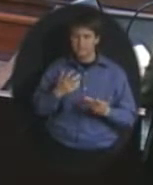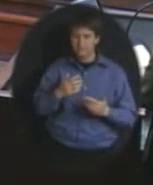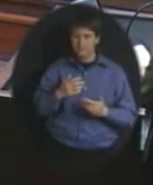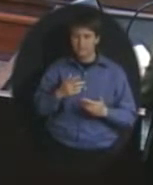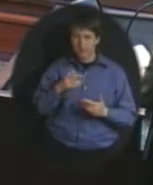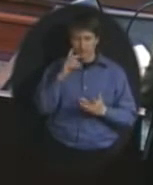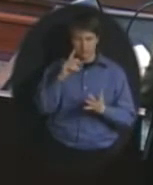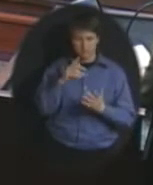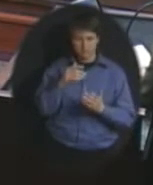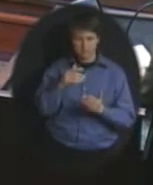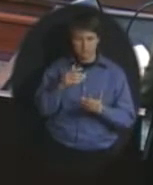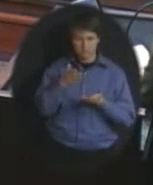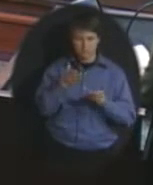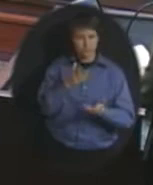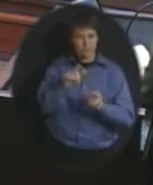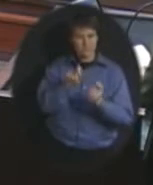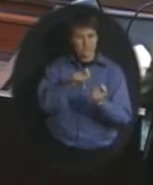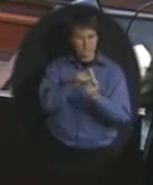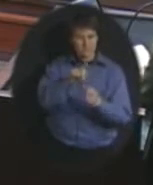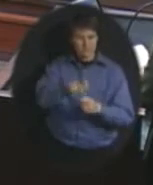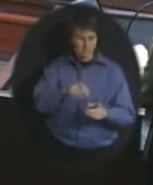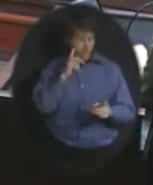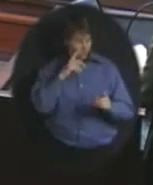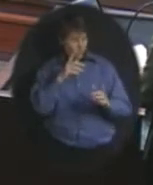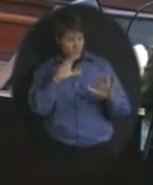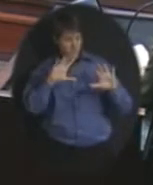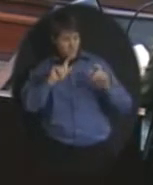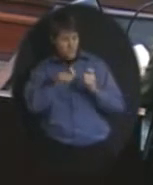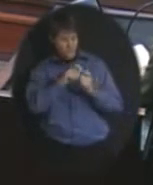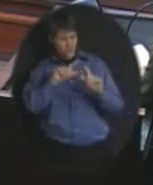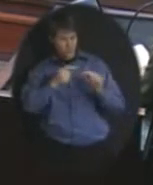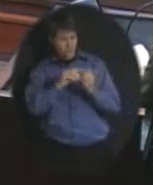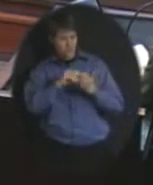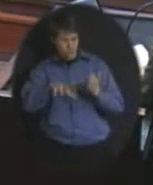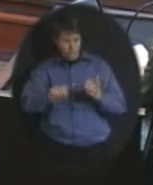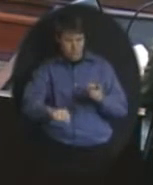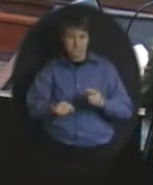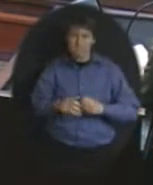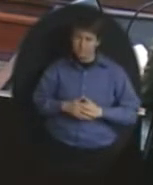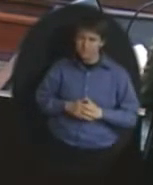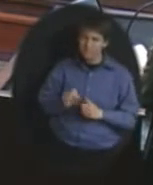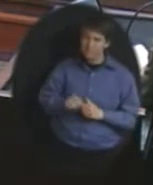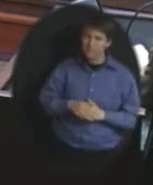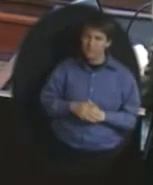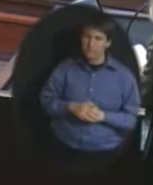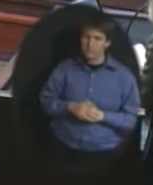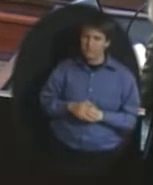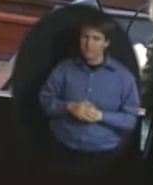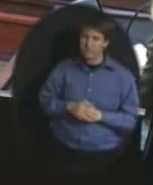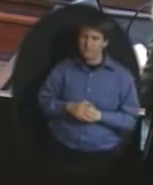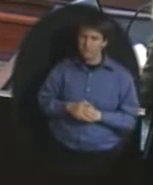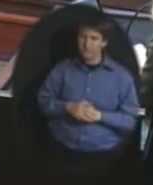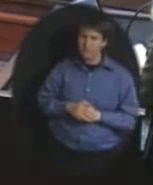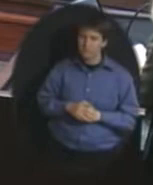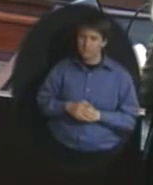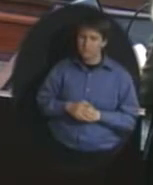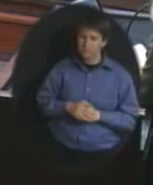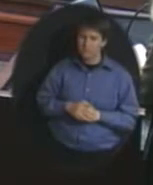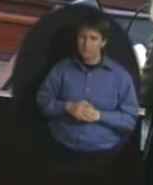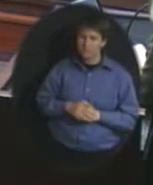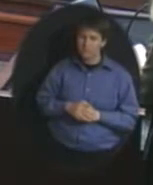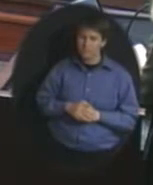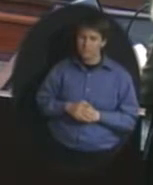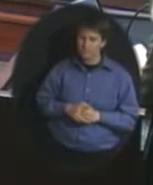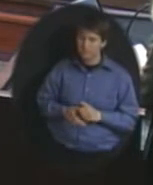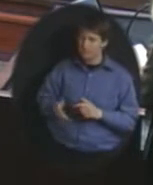a specific need for a group targeted of kids. Group of students. Any other comments or questions? Tonight, one of the